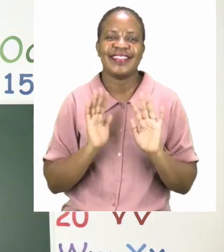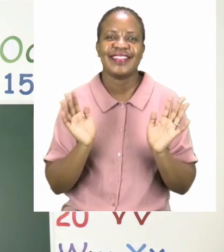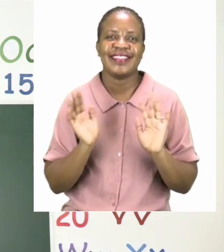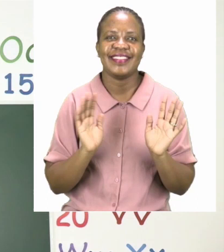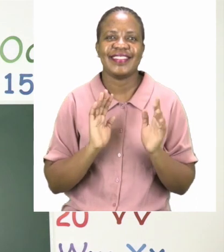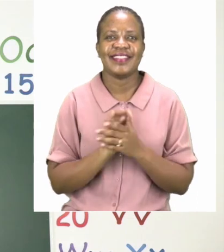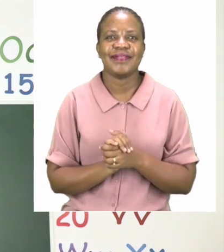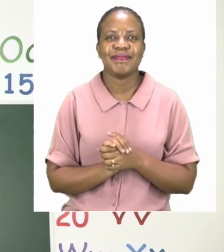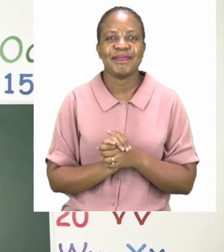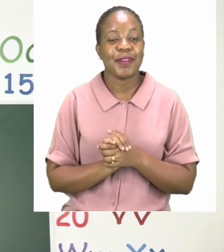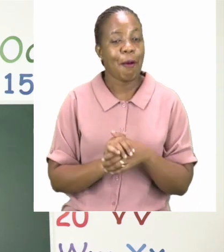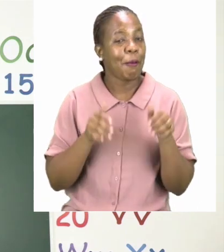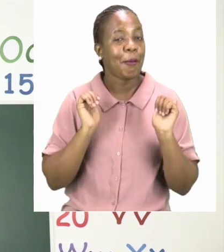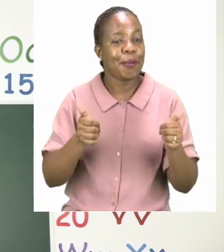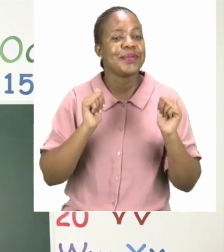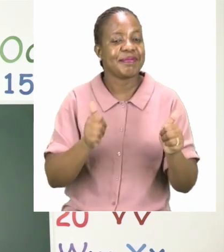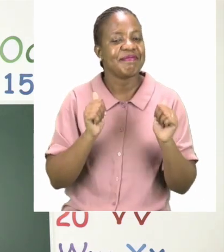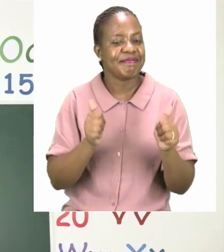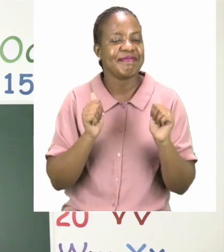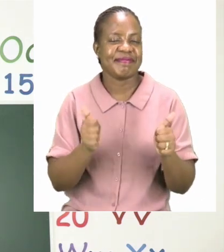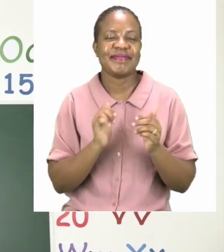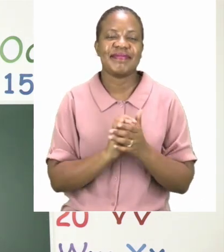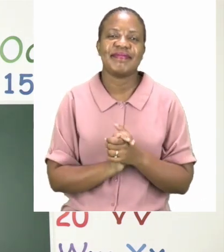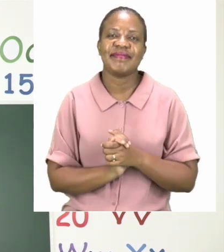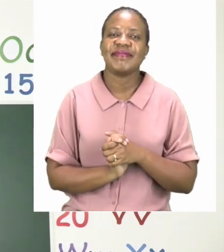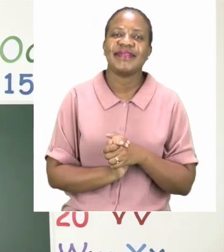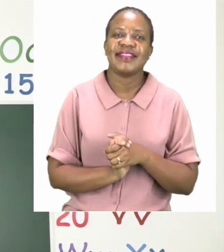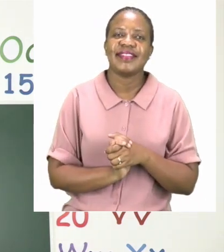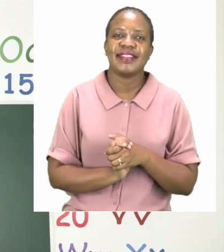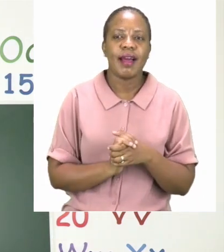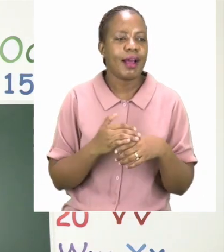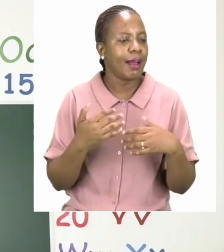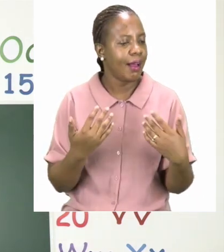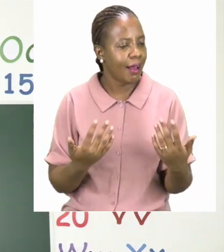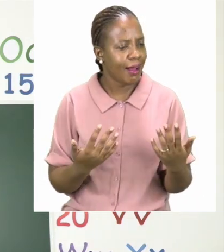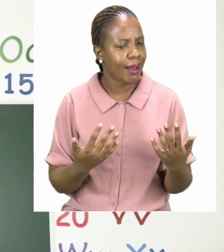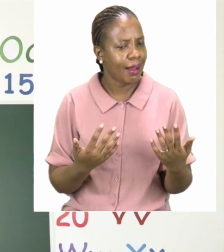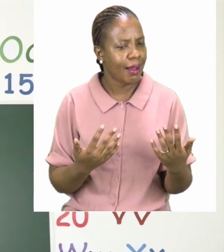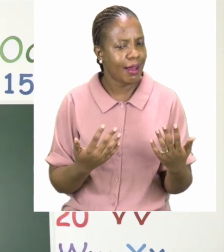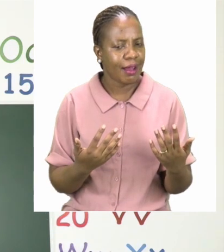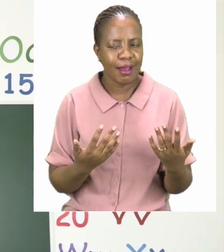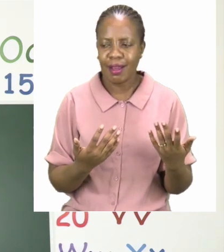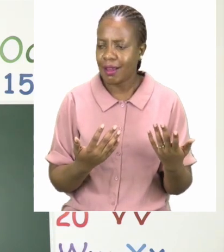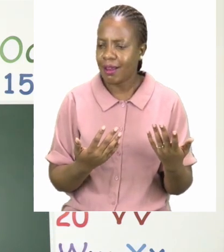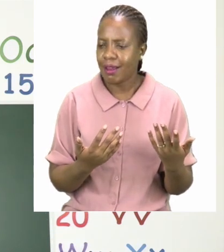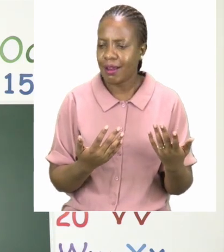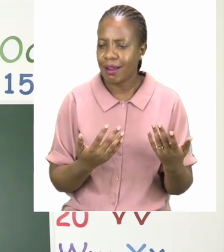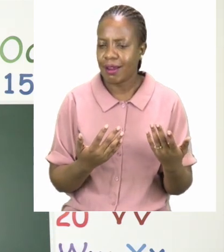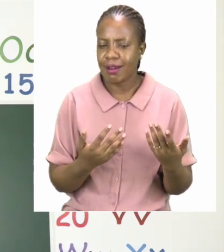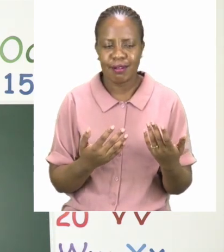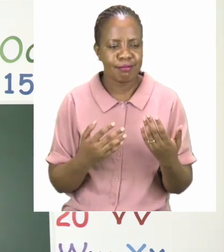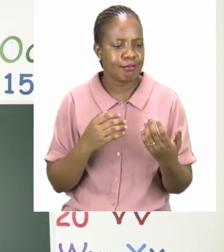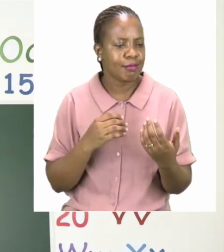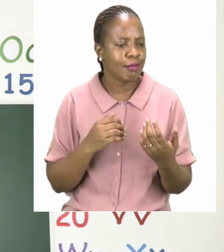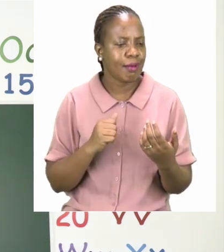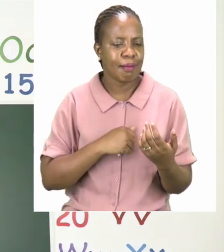Yay! Well done, everyone. I wonder though, before we say goodbye, I haven't seen our little friend